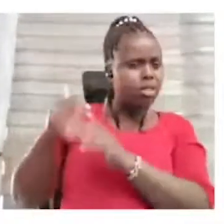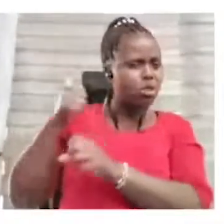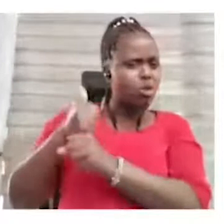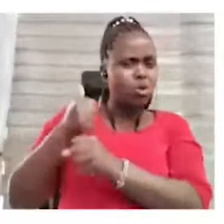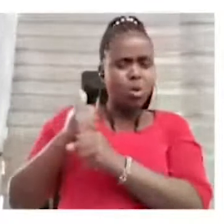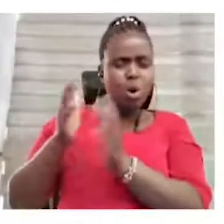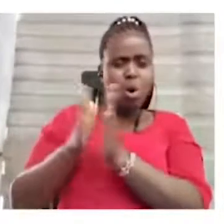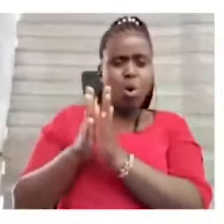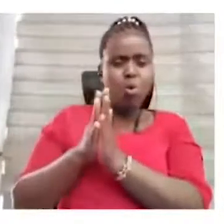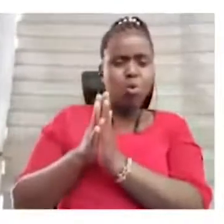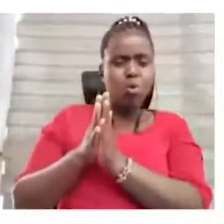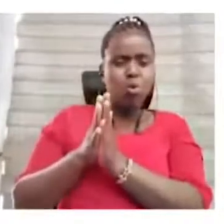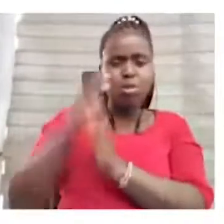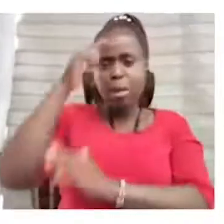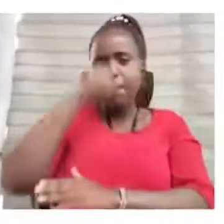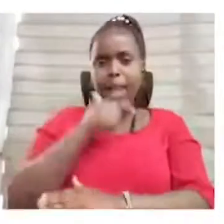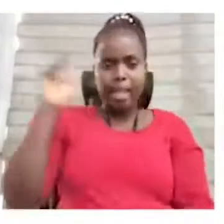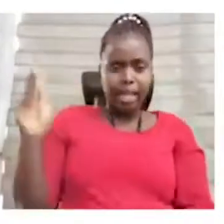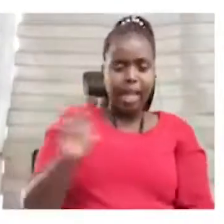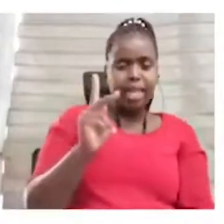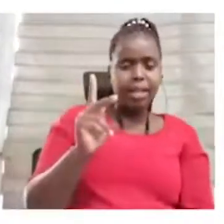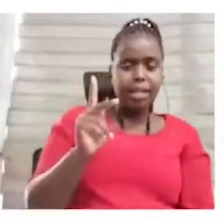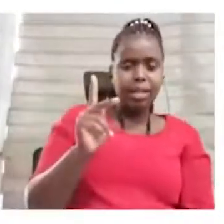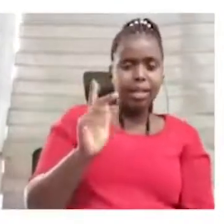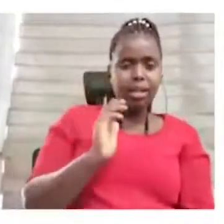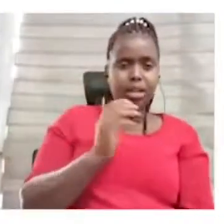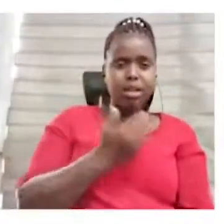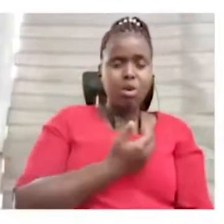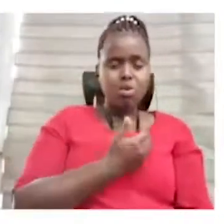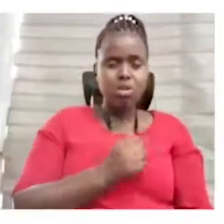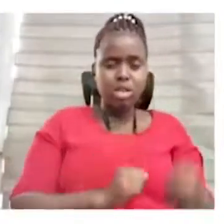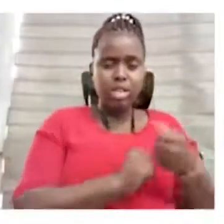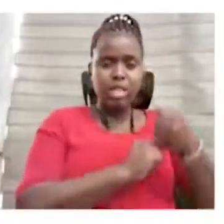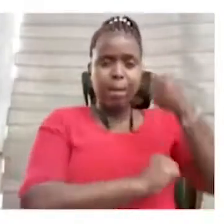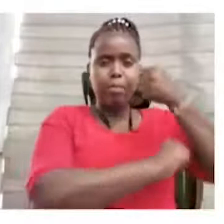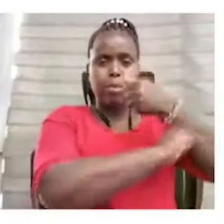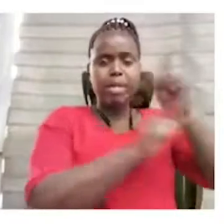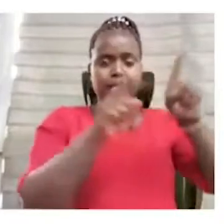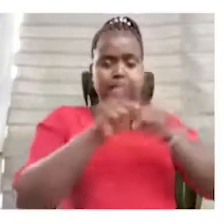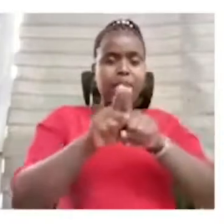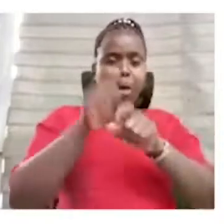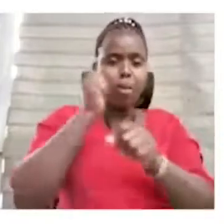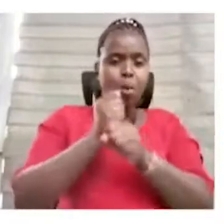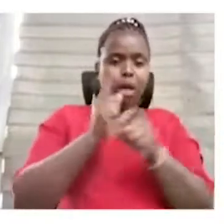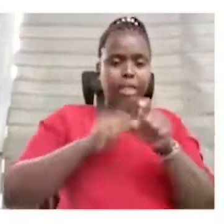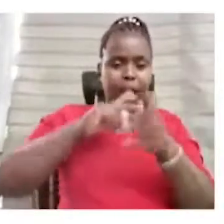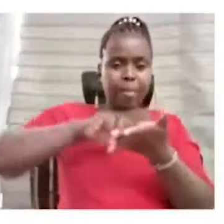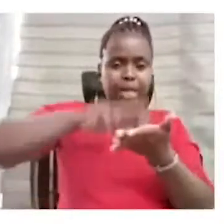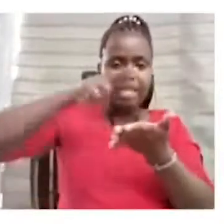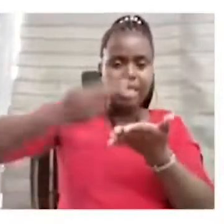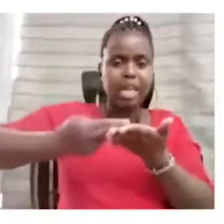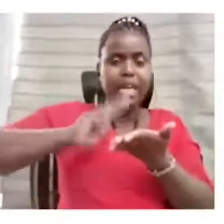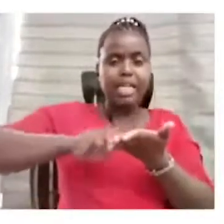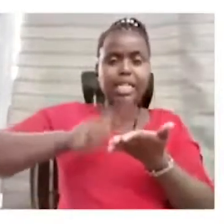Kenya. We did sponsor and work with them on registration process. So there is a USSD code for registration, and we